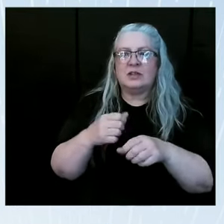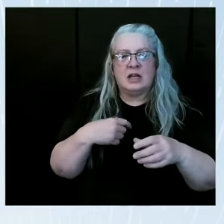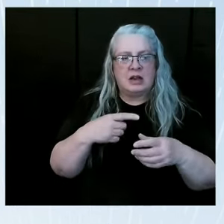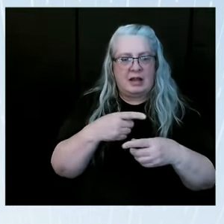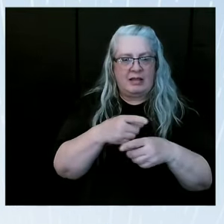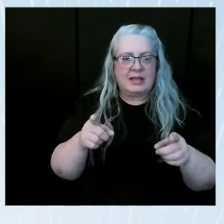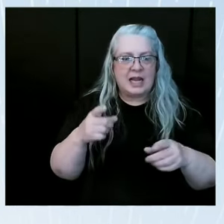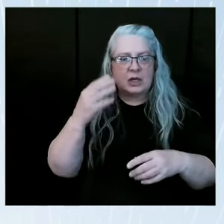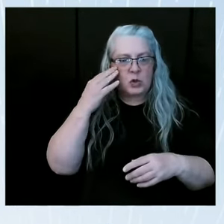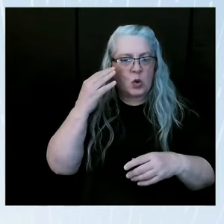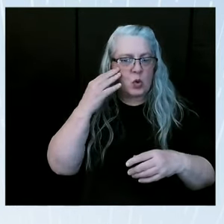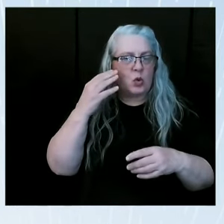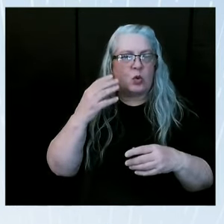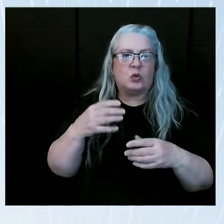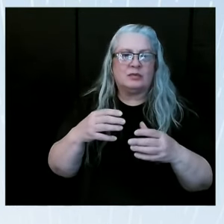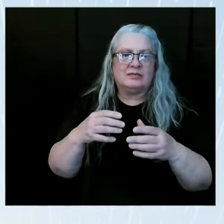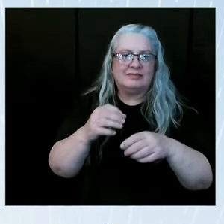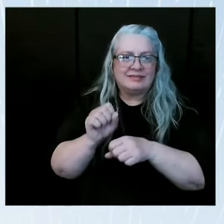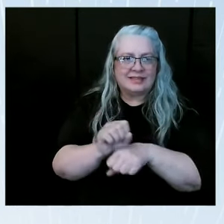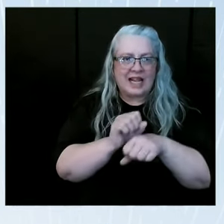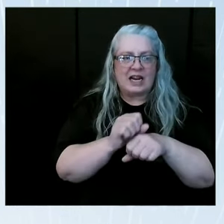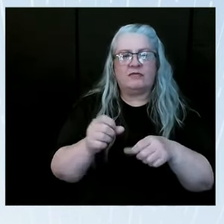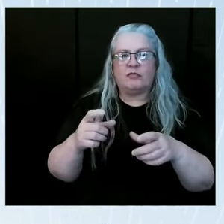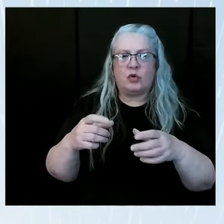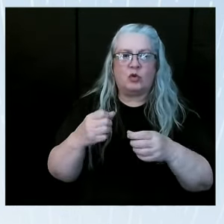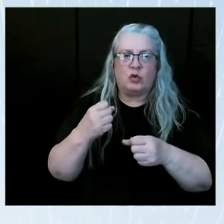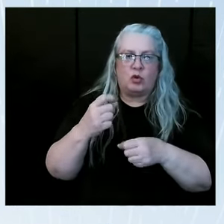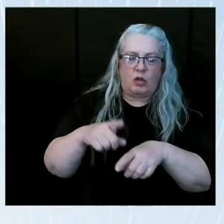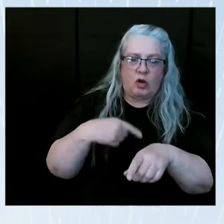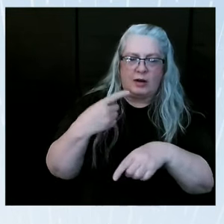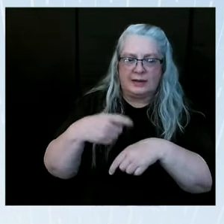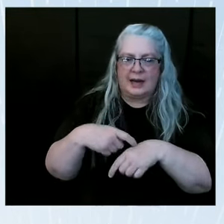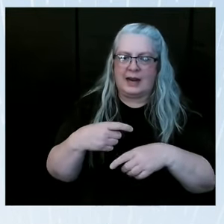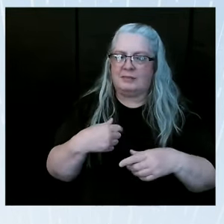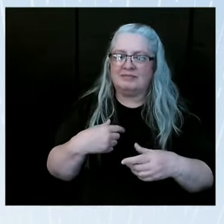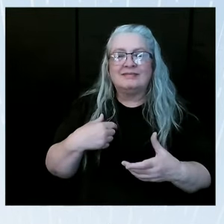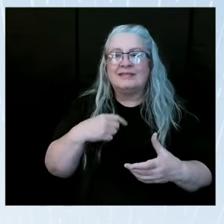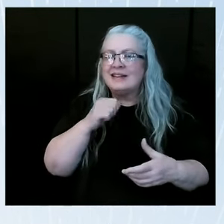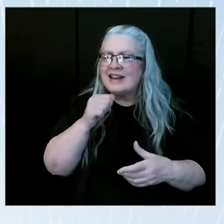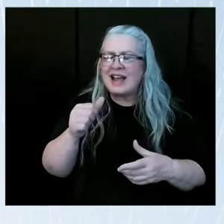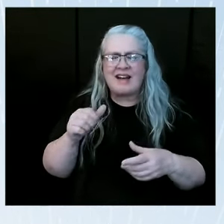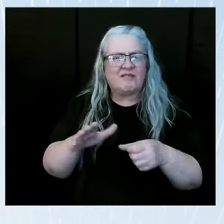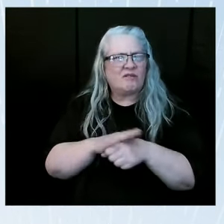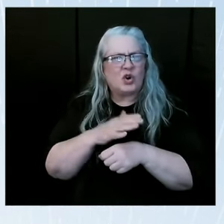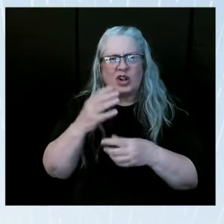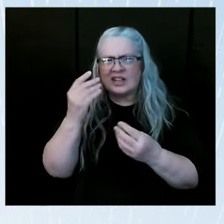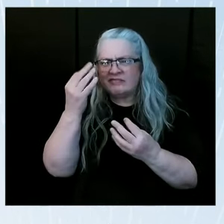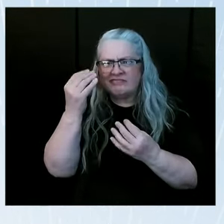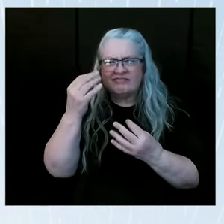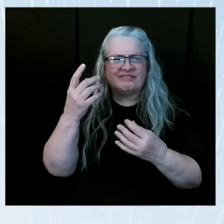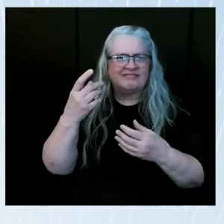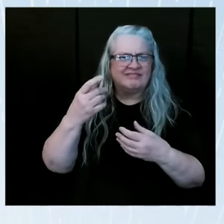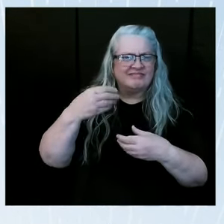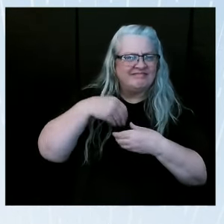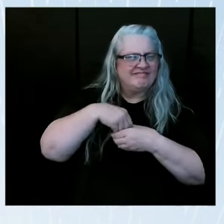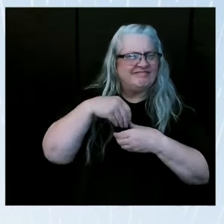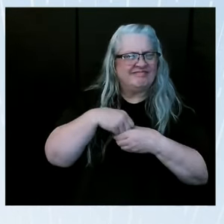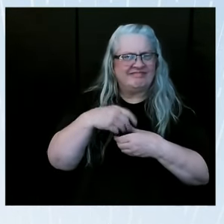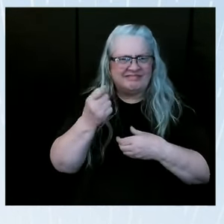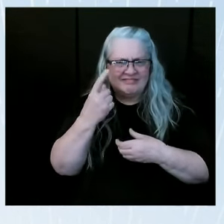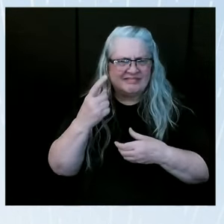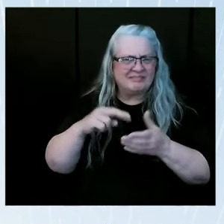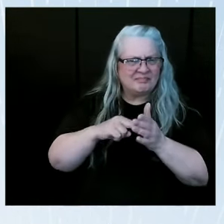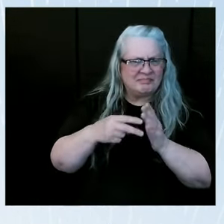fully comprehend what was happening to me. I was entrapped. This quote has been my clarion